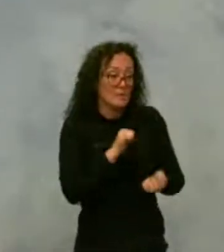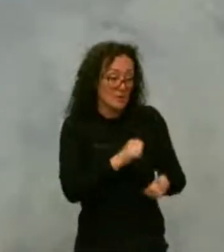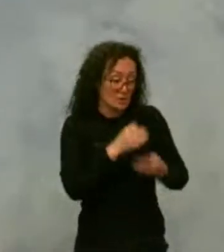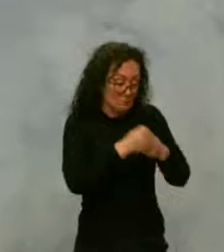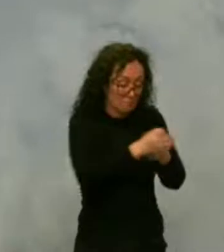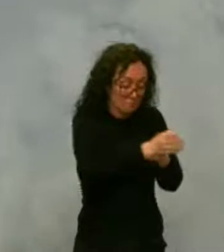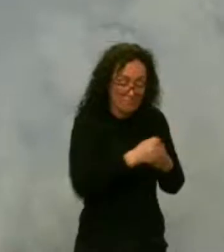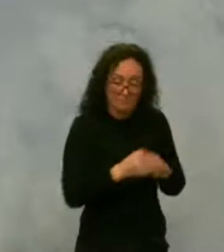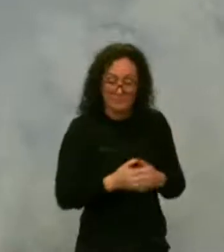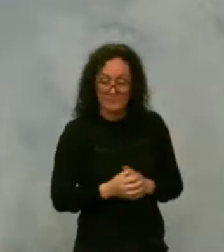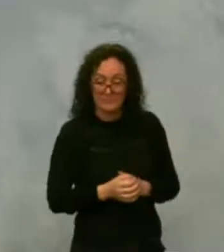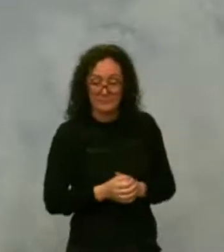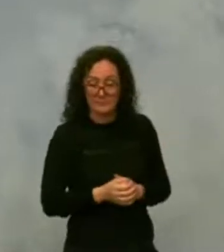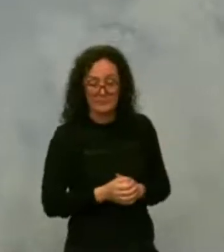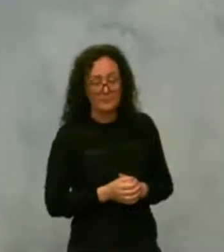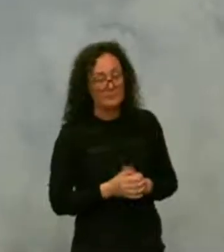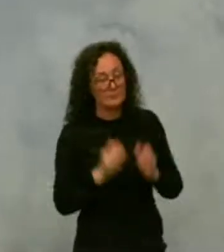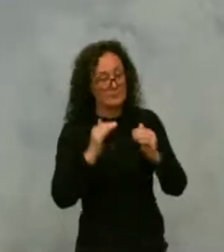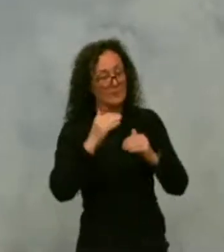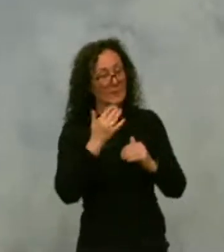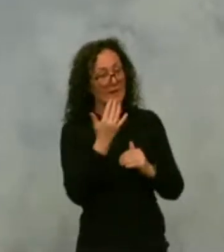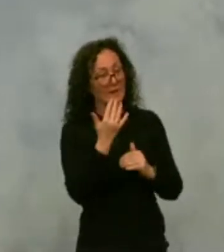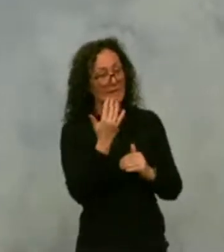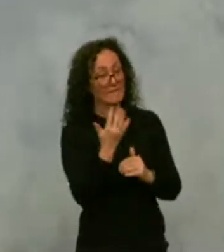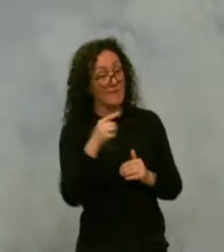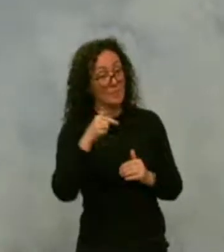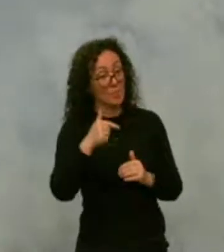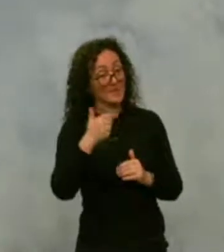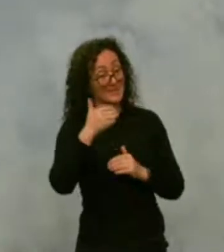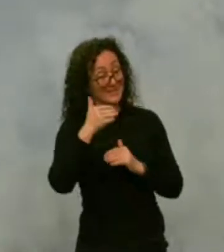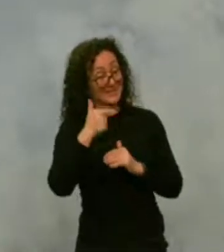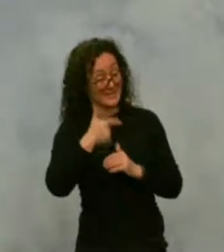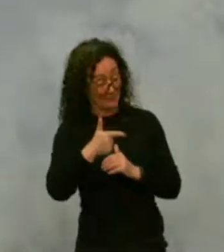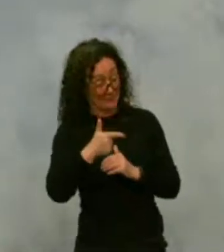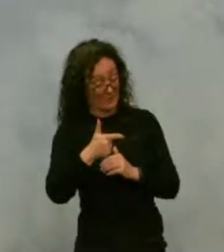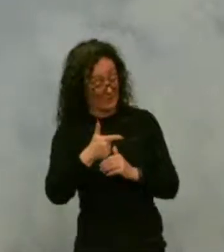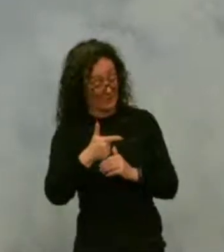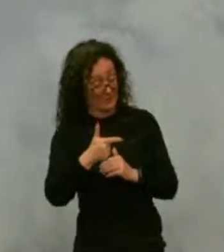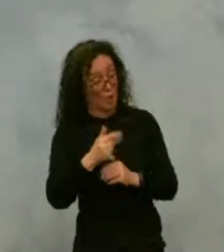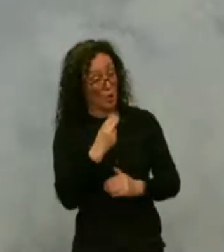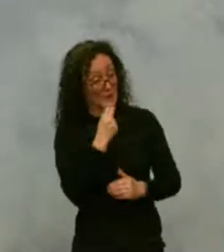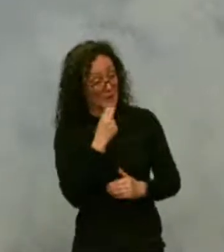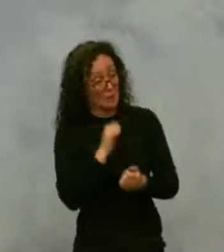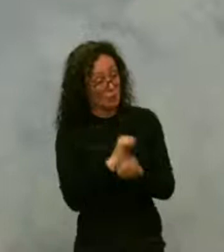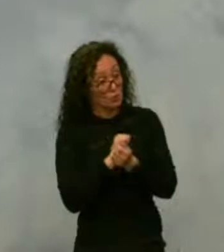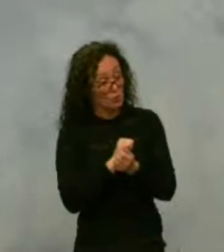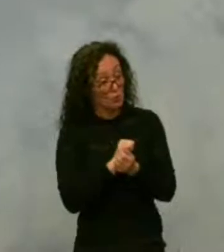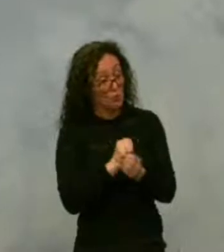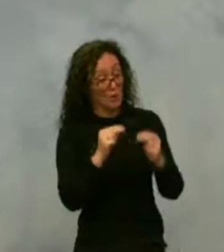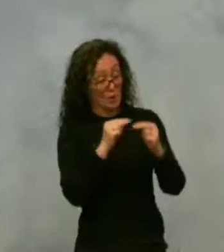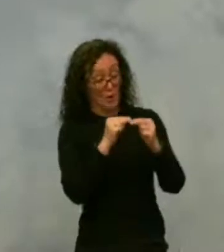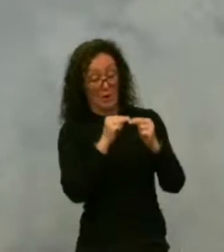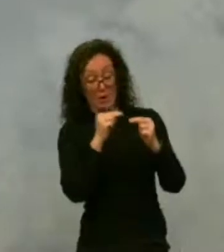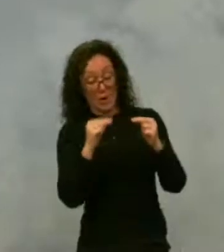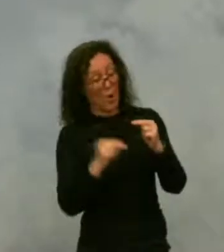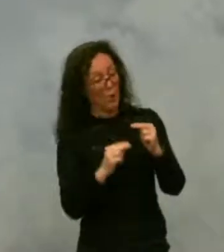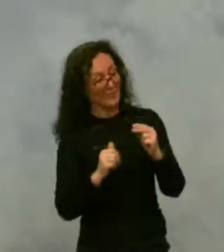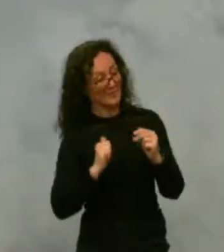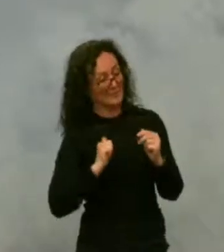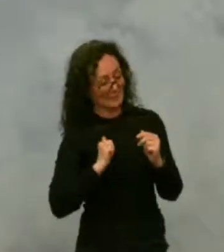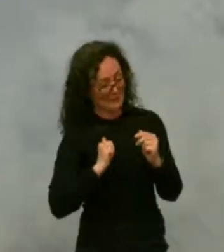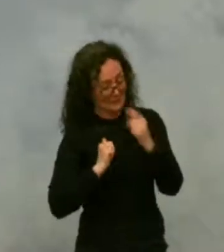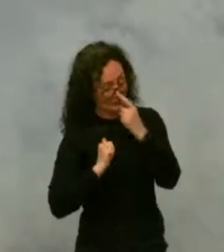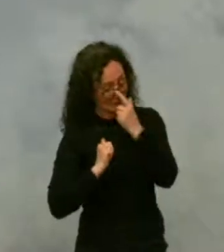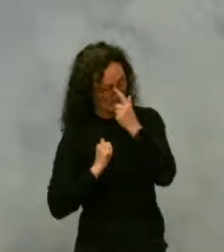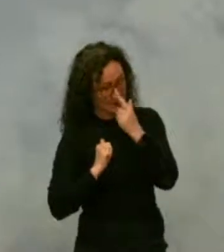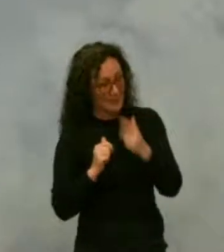Our need to borrow, covered at section 5.7, is lower than forecast, and that simply reflects the timing of expenditure and other